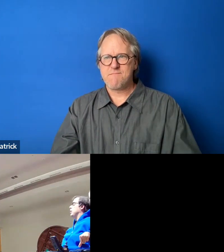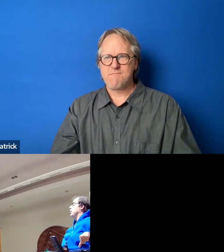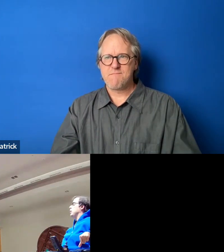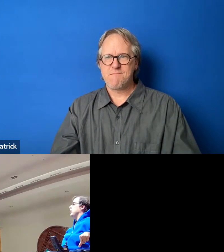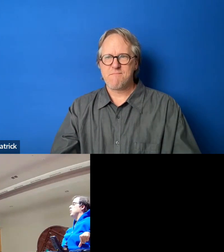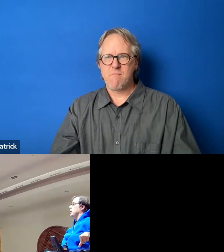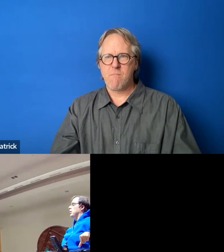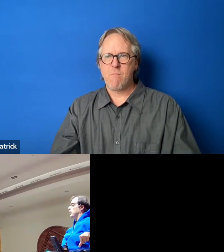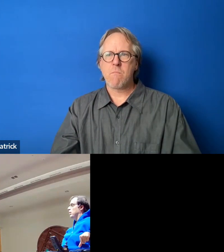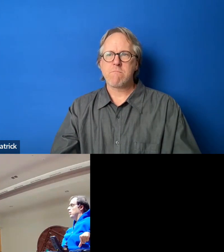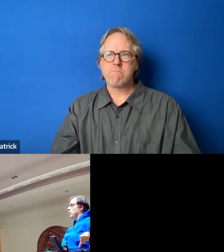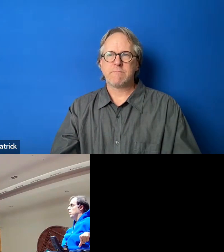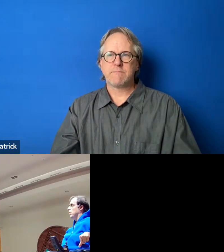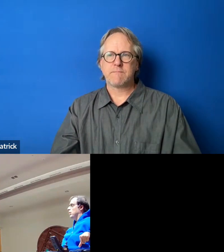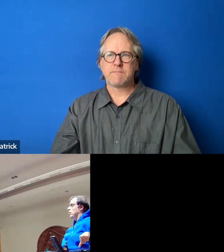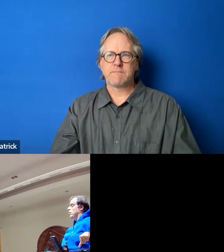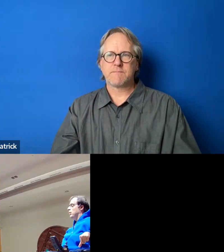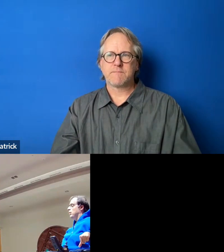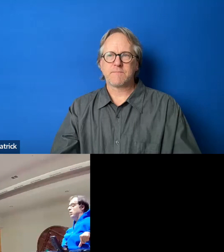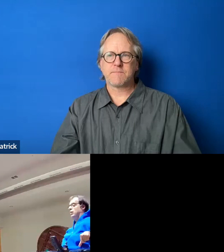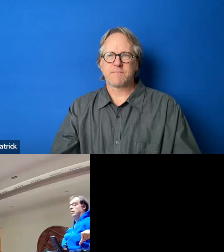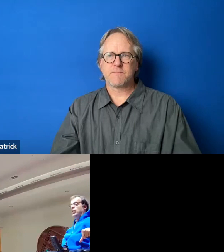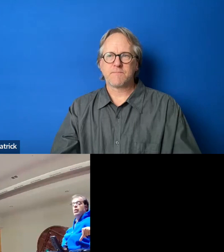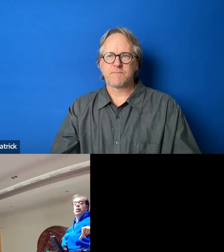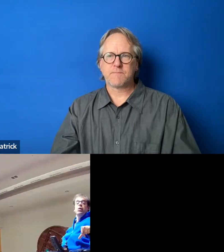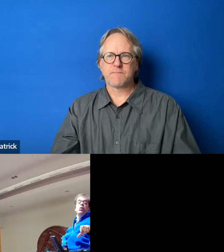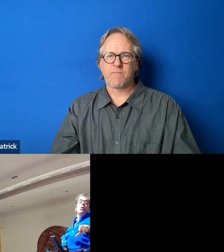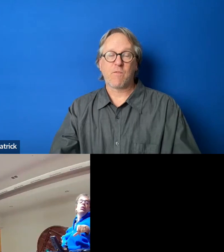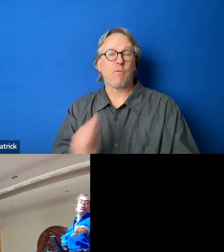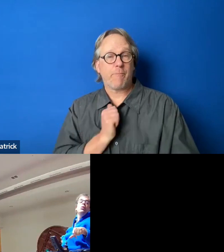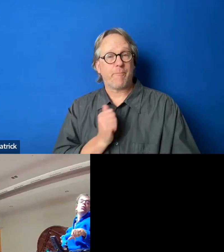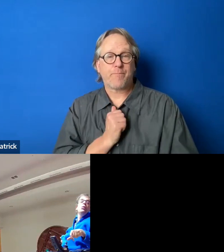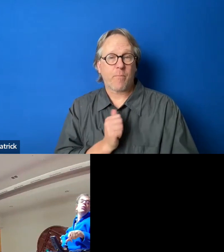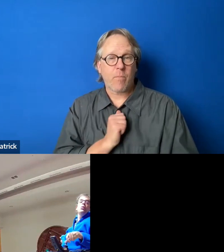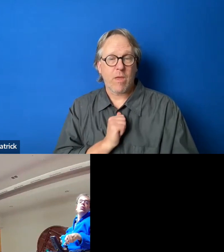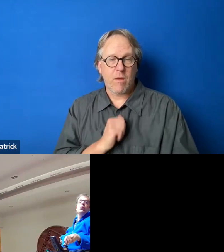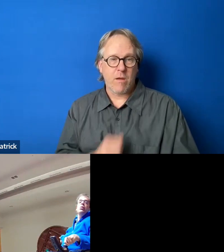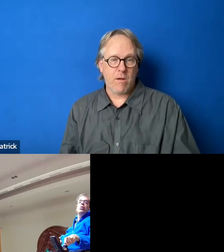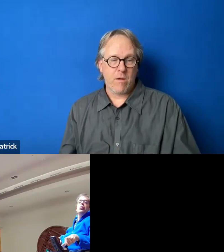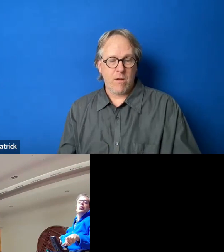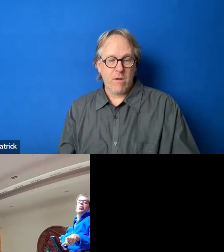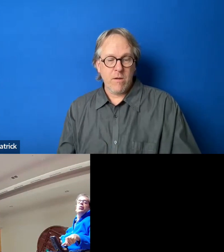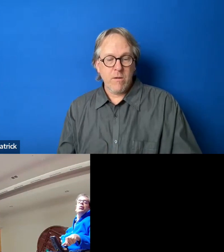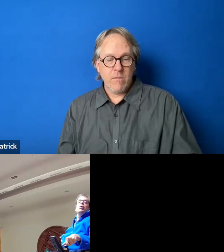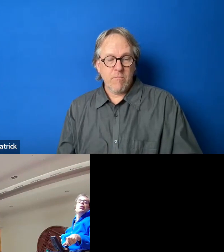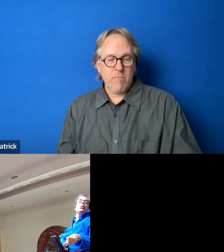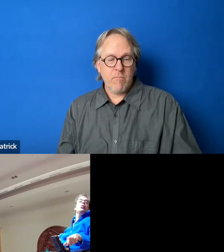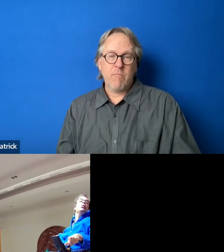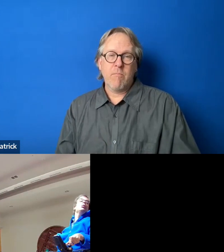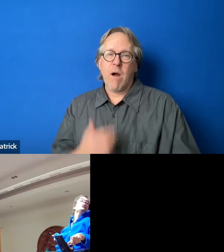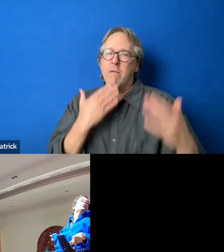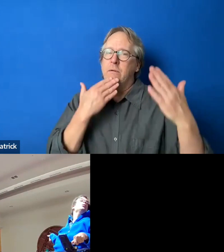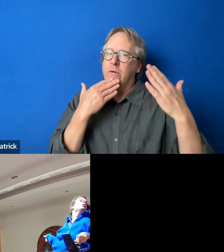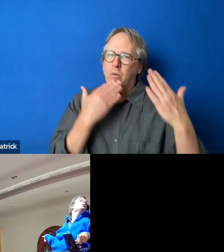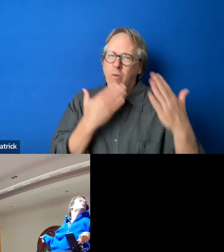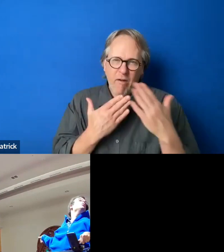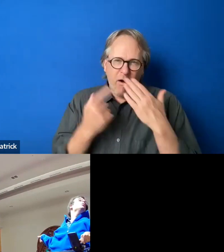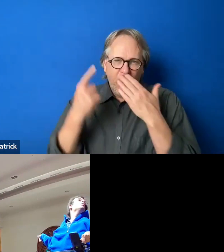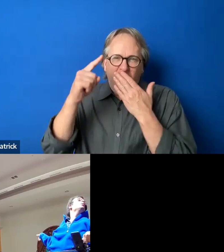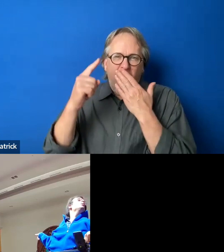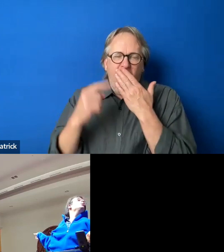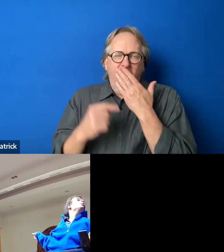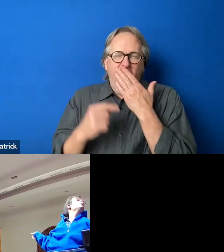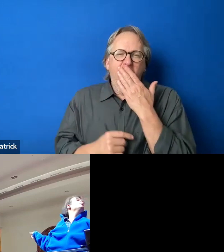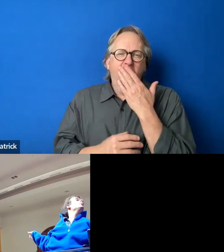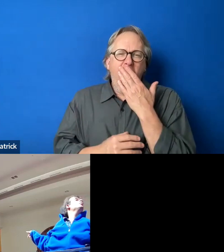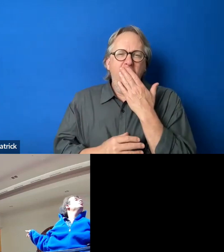Well, one of the things that I am grateful for